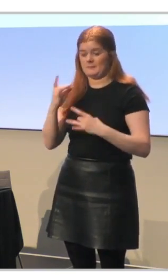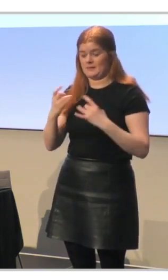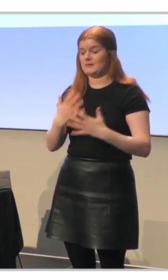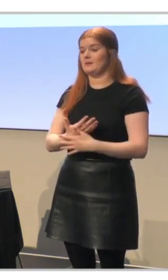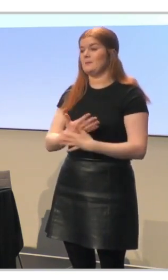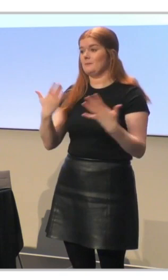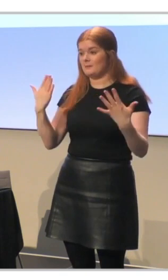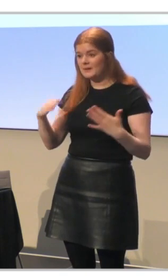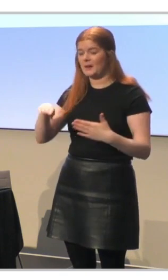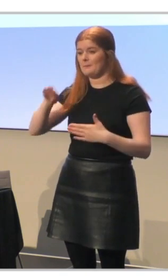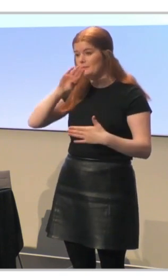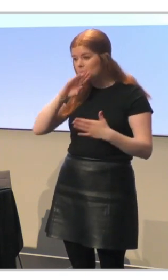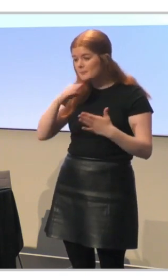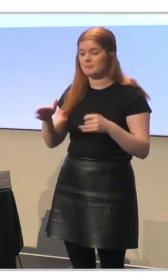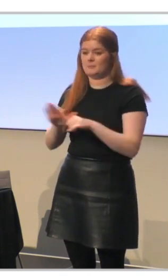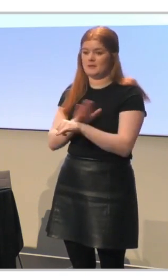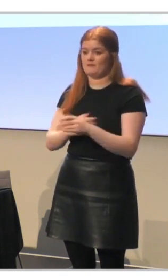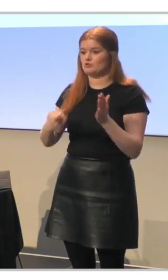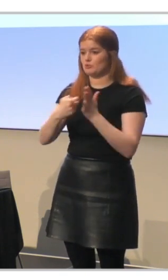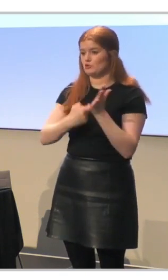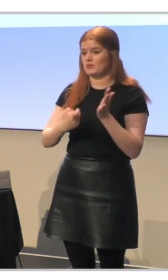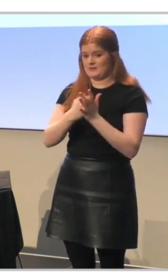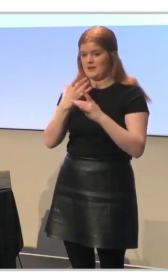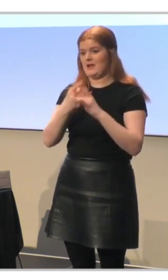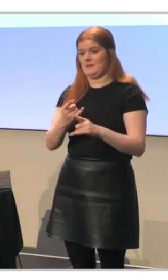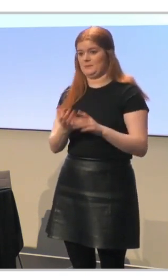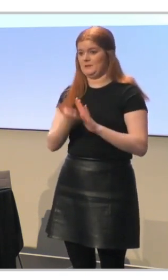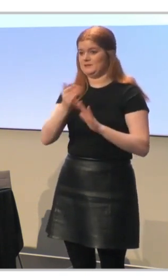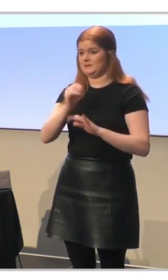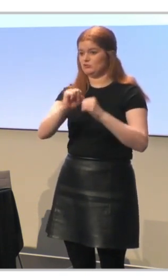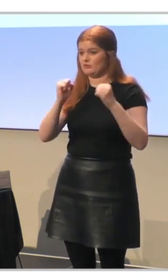profound and meaningful contribution in a way that builds on his strengths and needs.